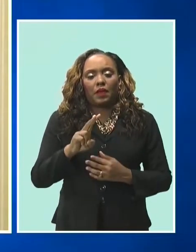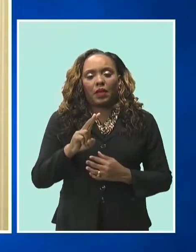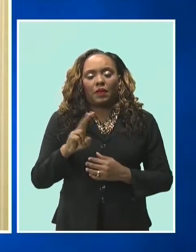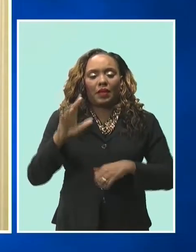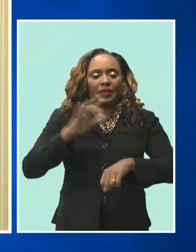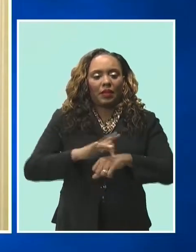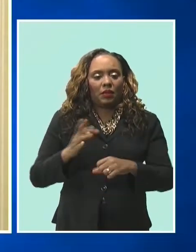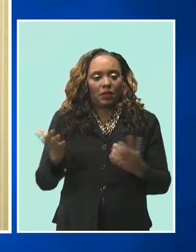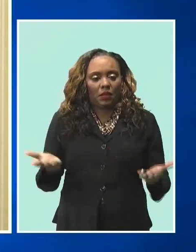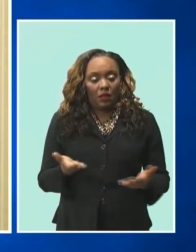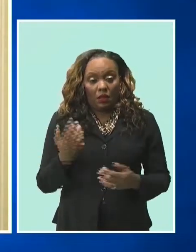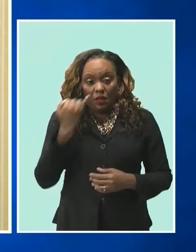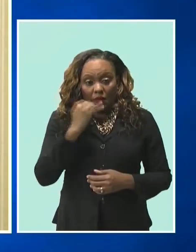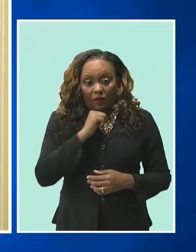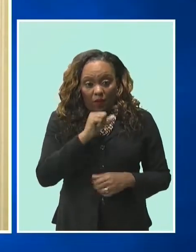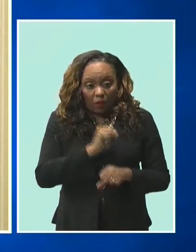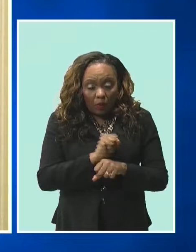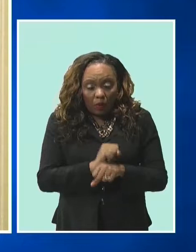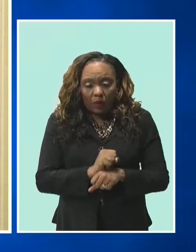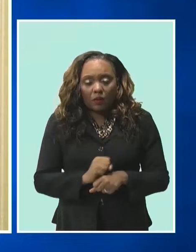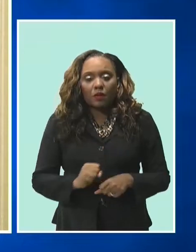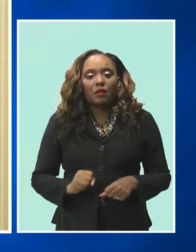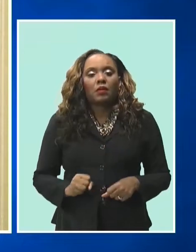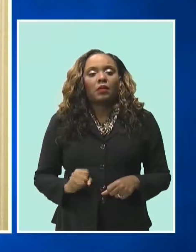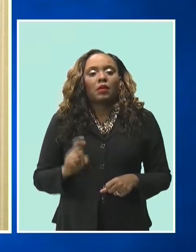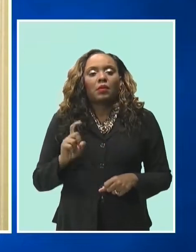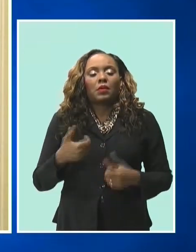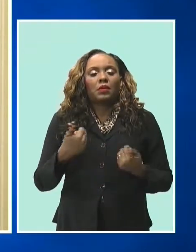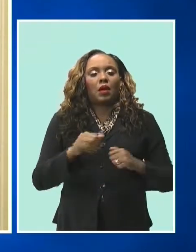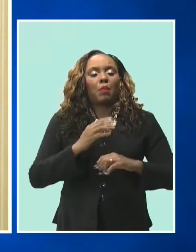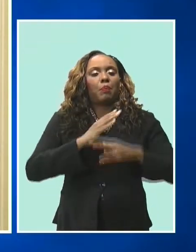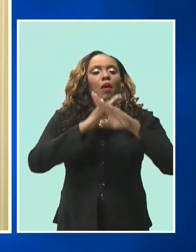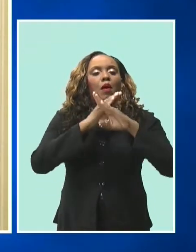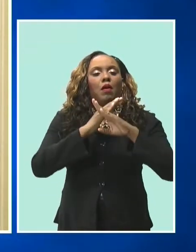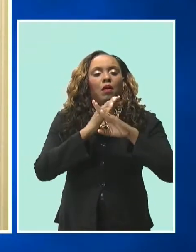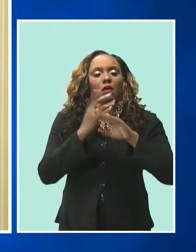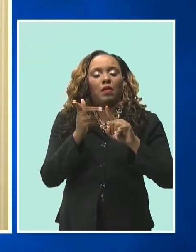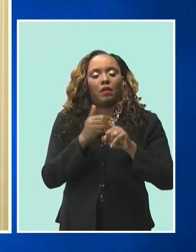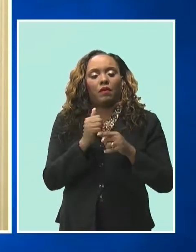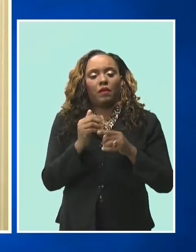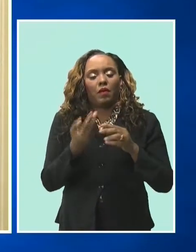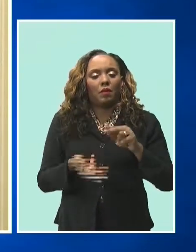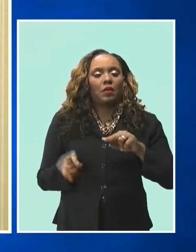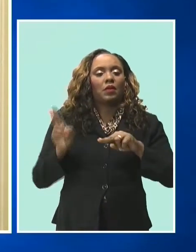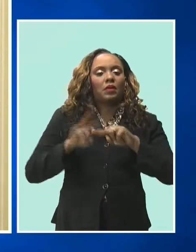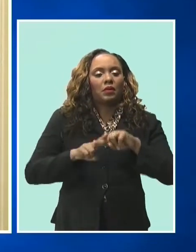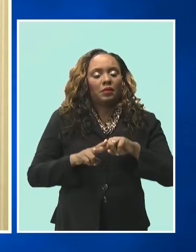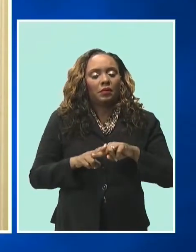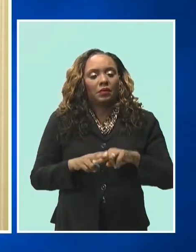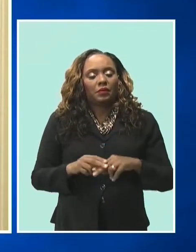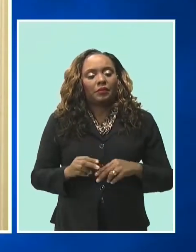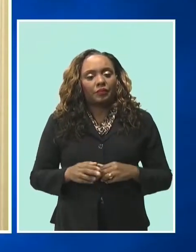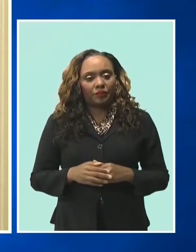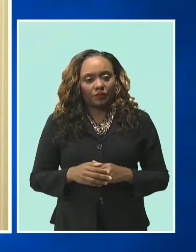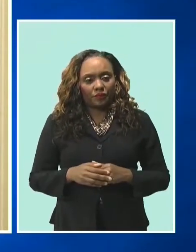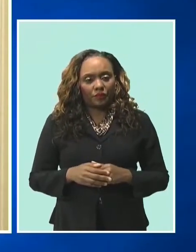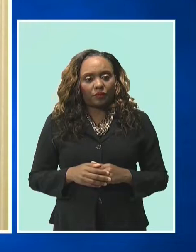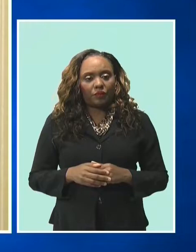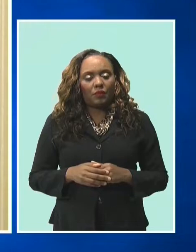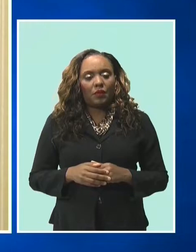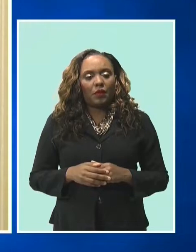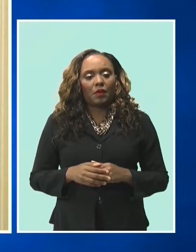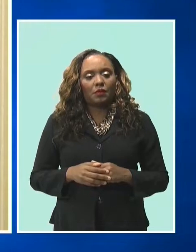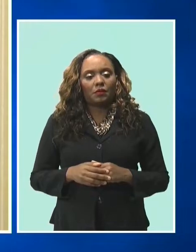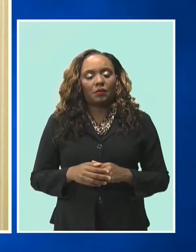if that doesn't fully work, we must then slow transmission and prevent spread. And finally,